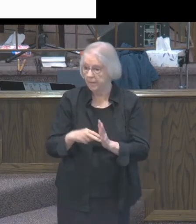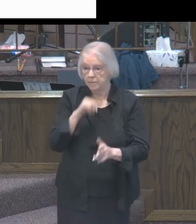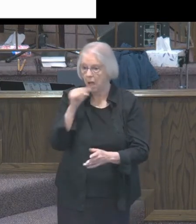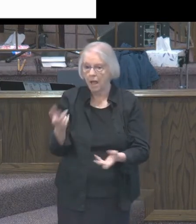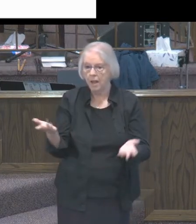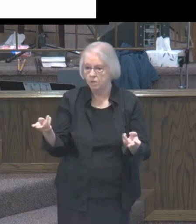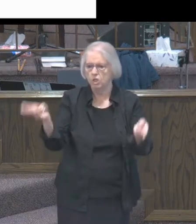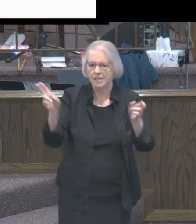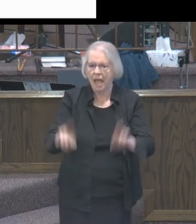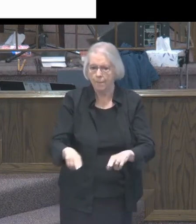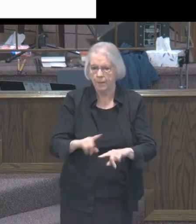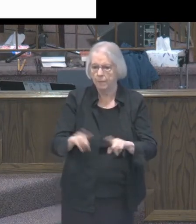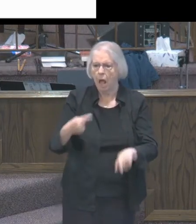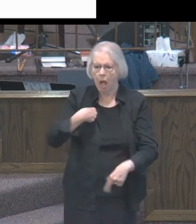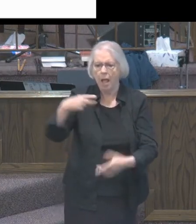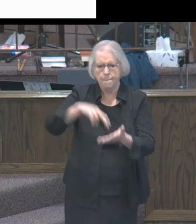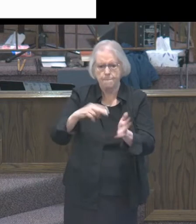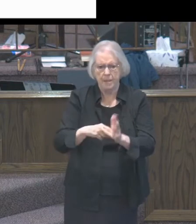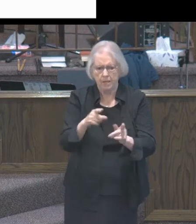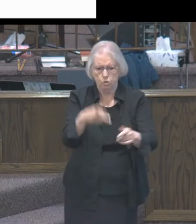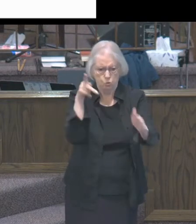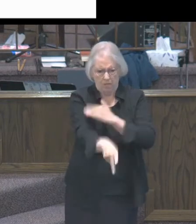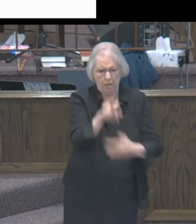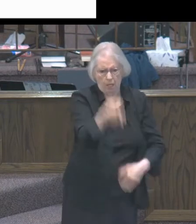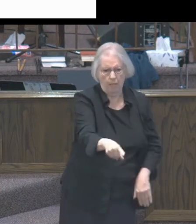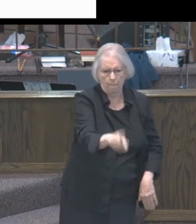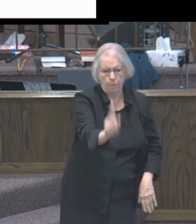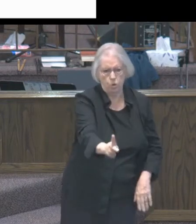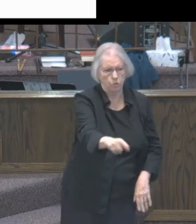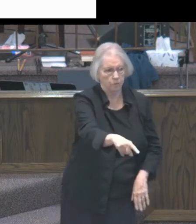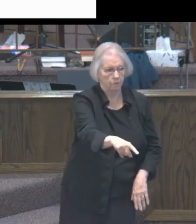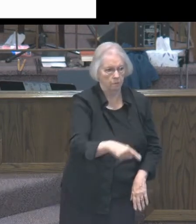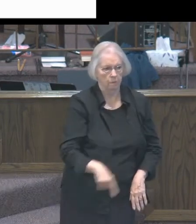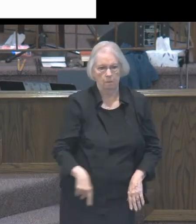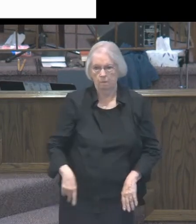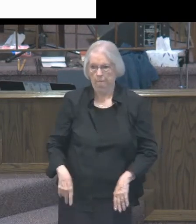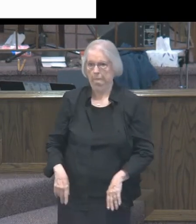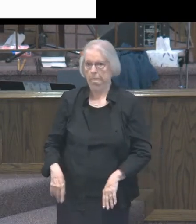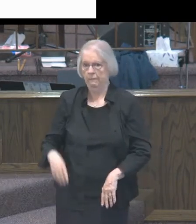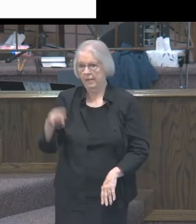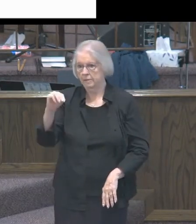just the physical act of killing a man.